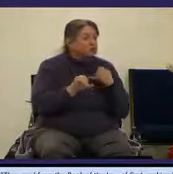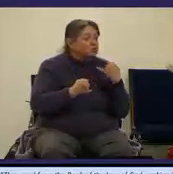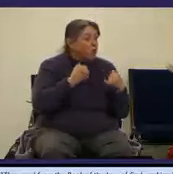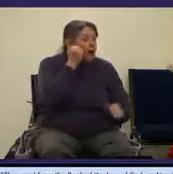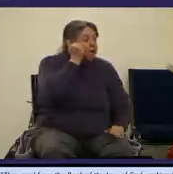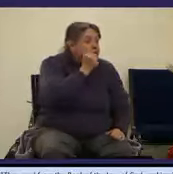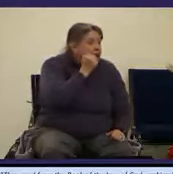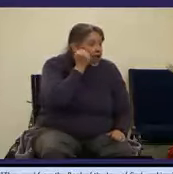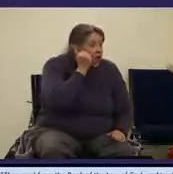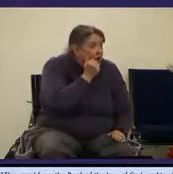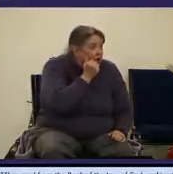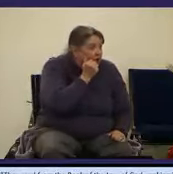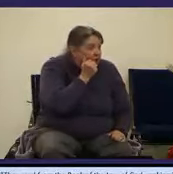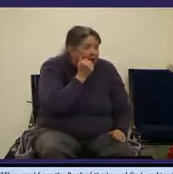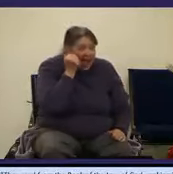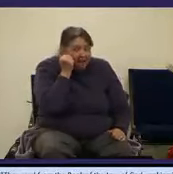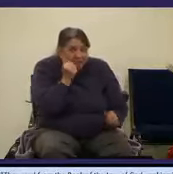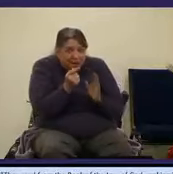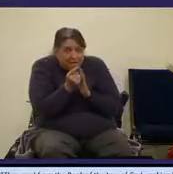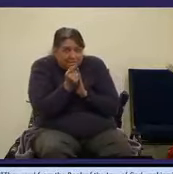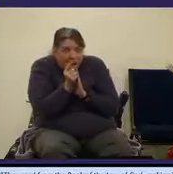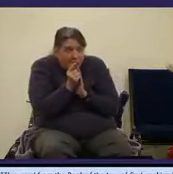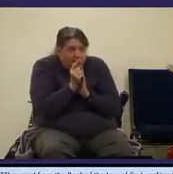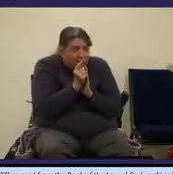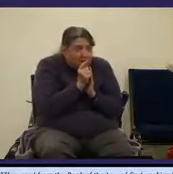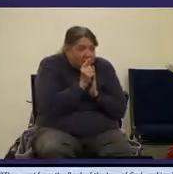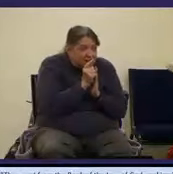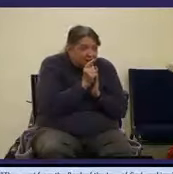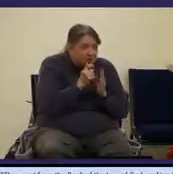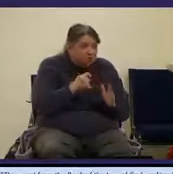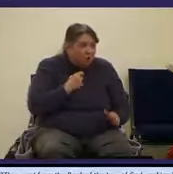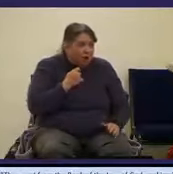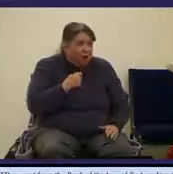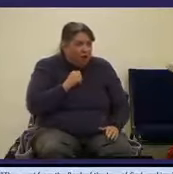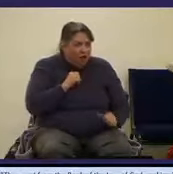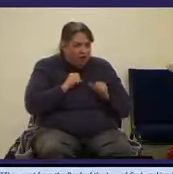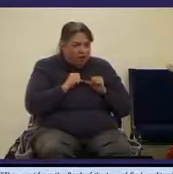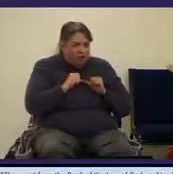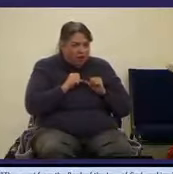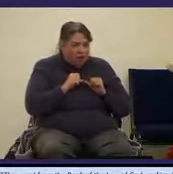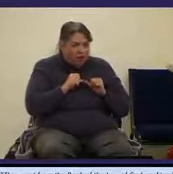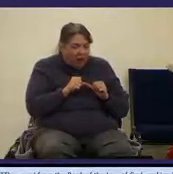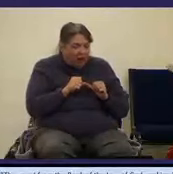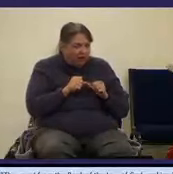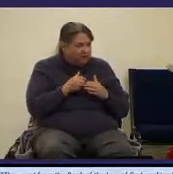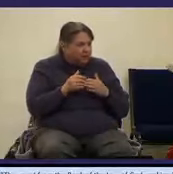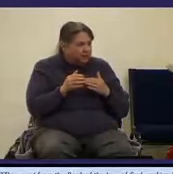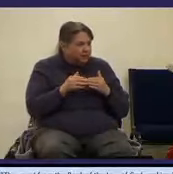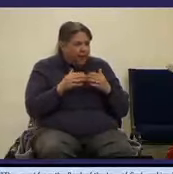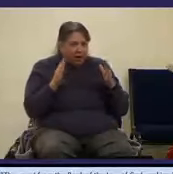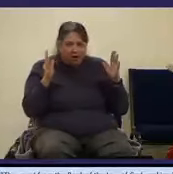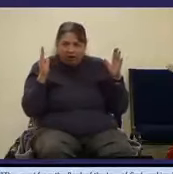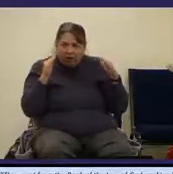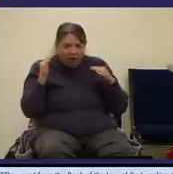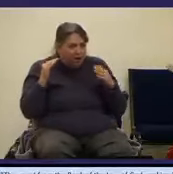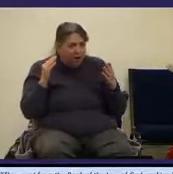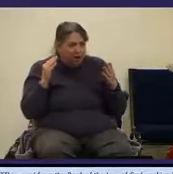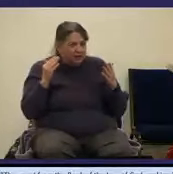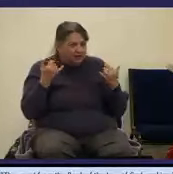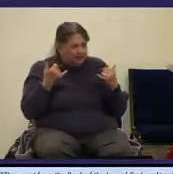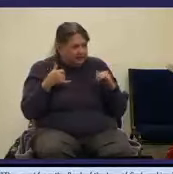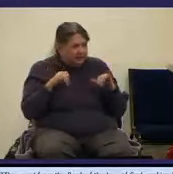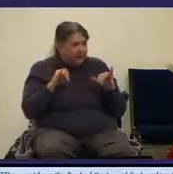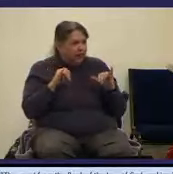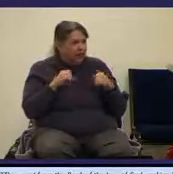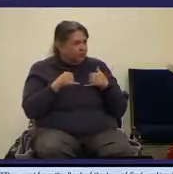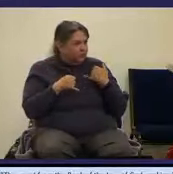basis, moment by moment in our lives. Yes, in spite of the storms. So I want to give you four of them this